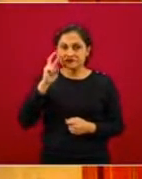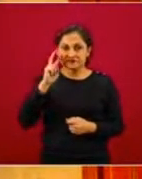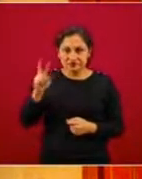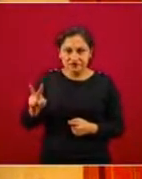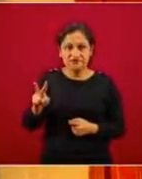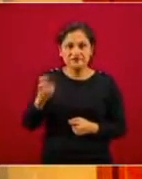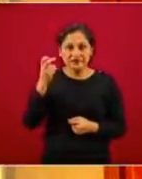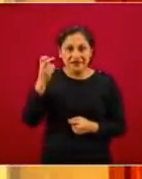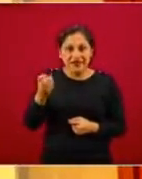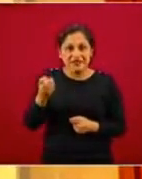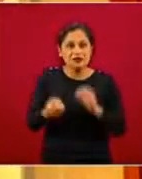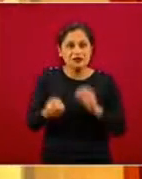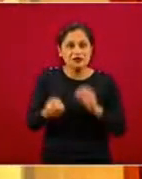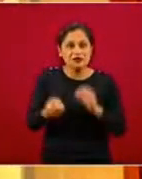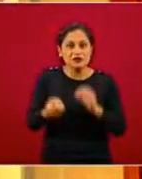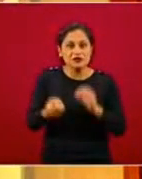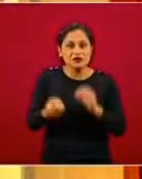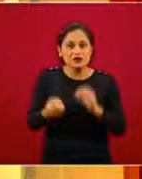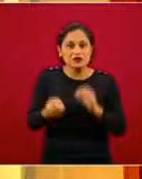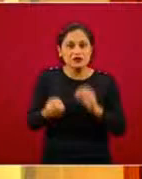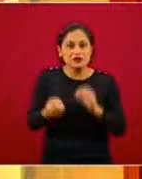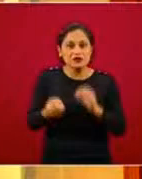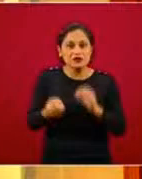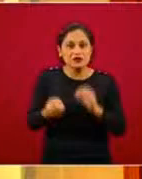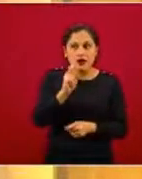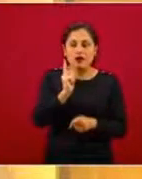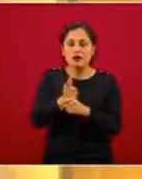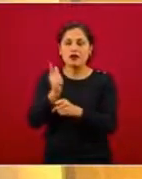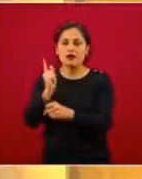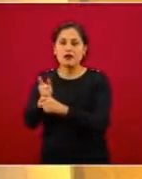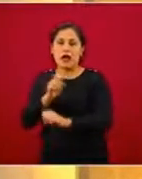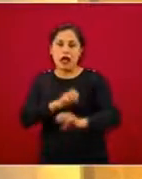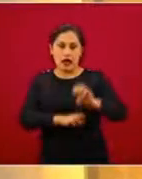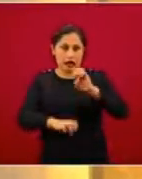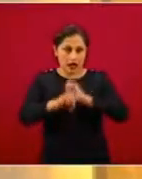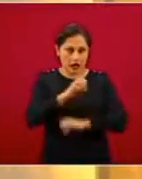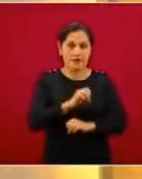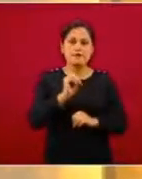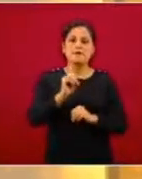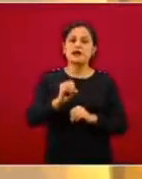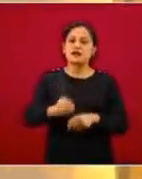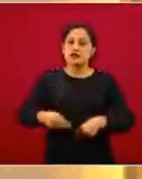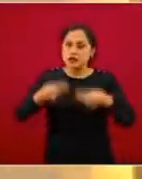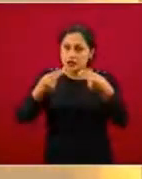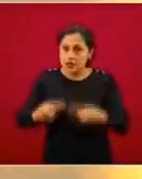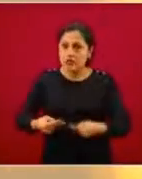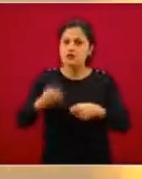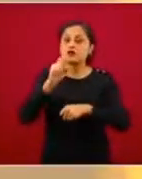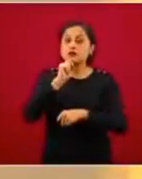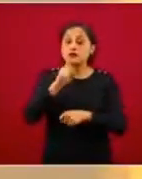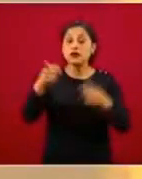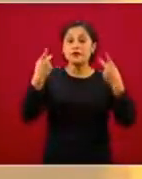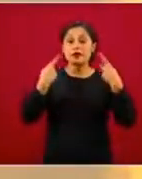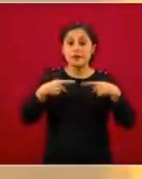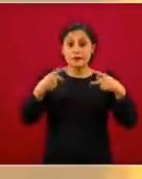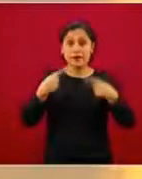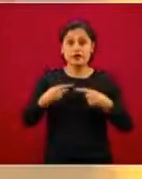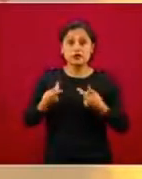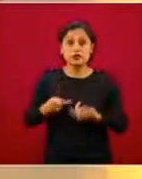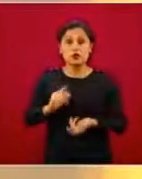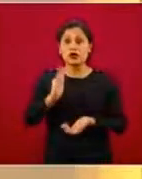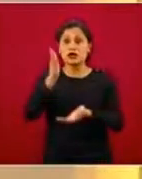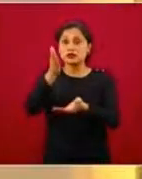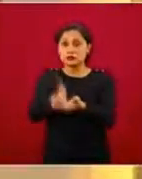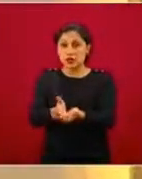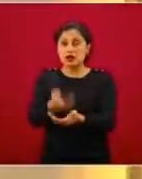way. So this is not just about workers, but with these two very important examples, we have to think, about